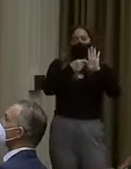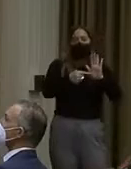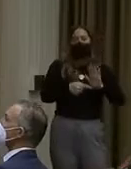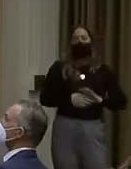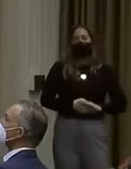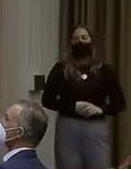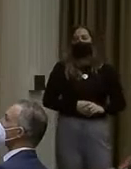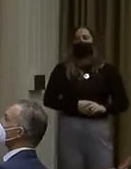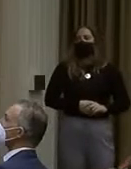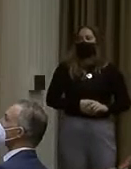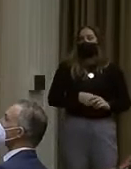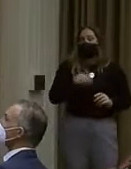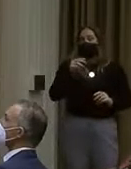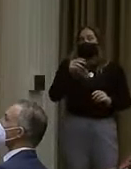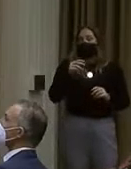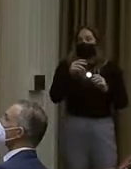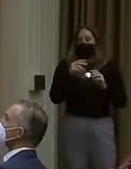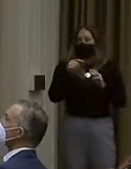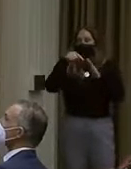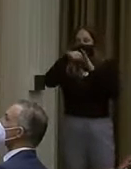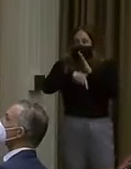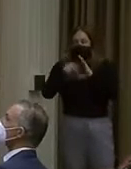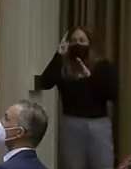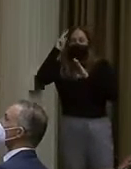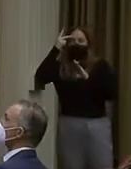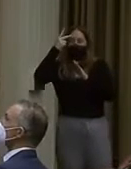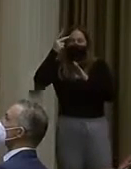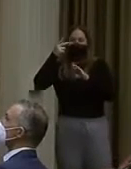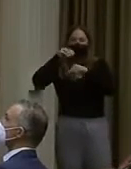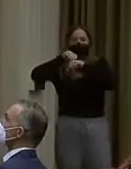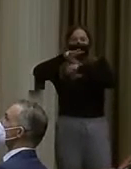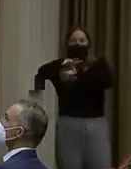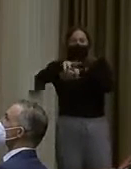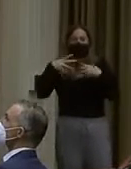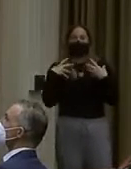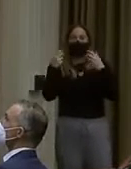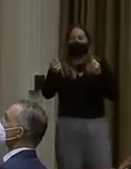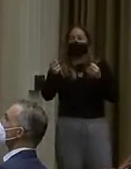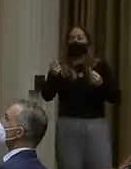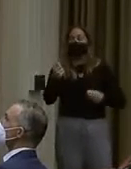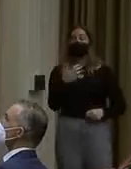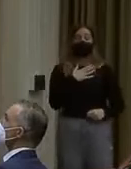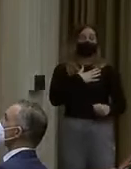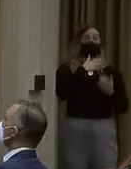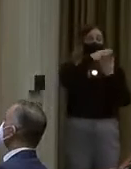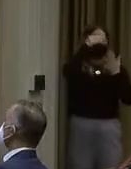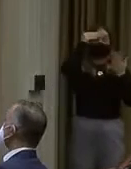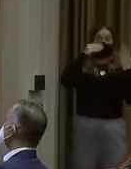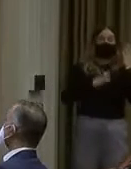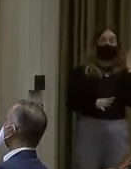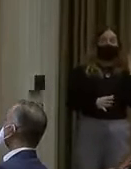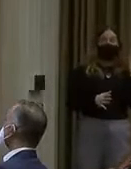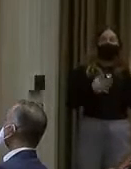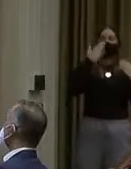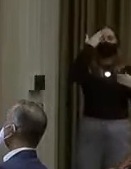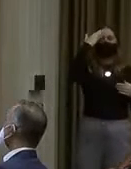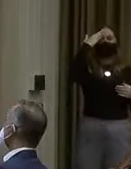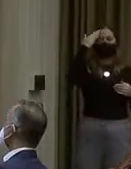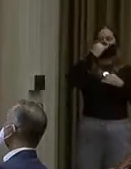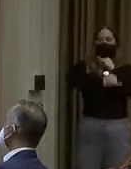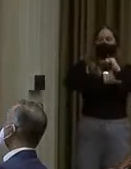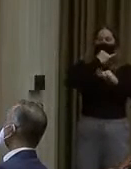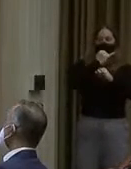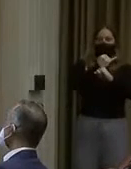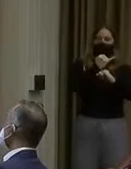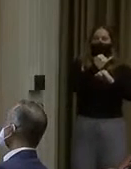the political determinants of health. Those of my students were probably ad nauseum know about the International